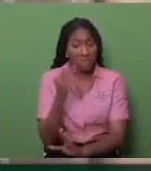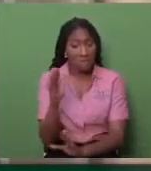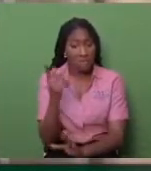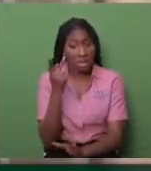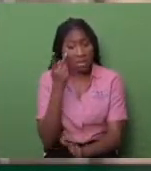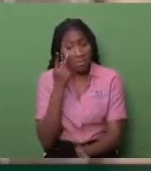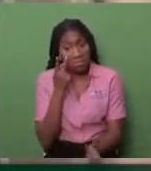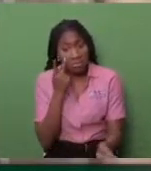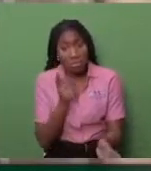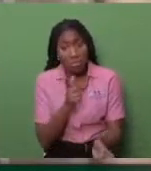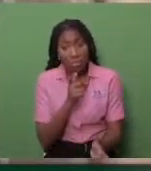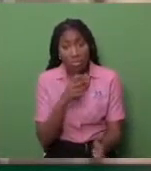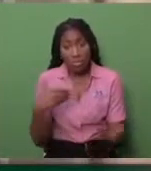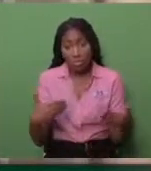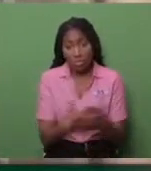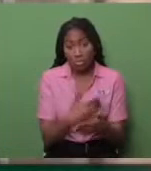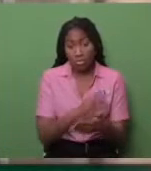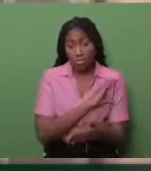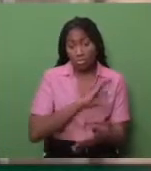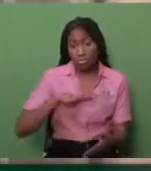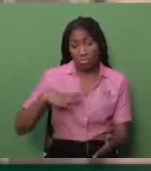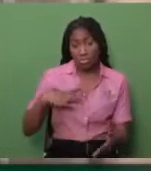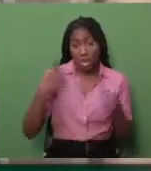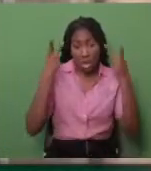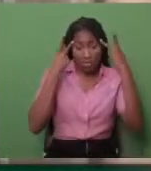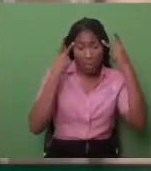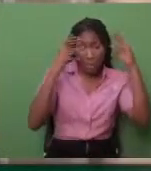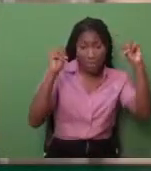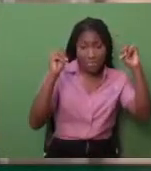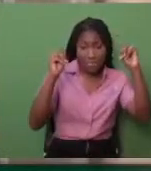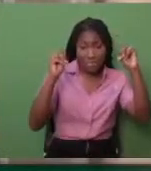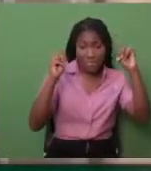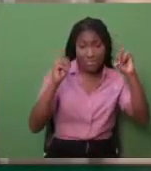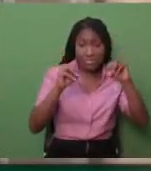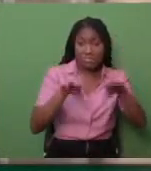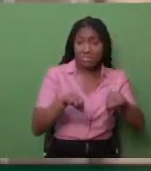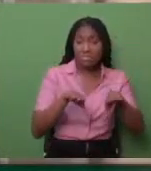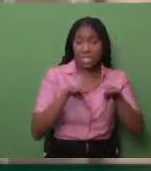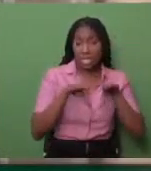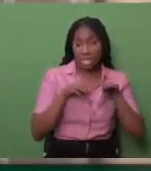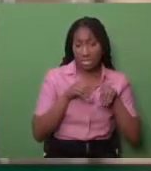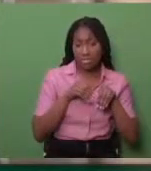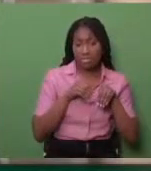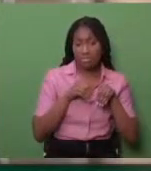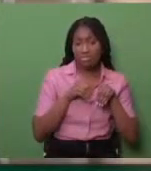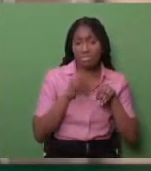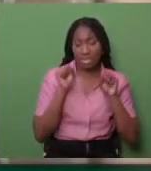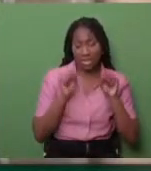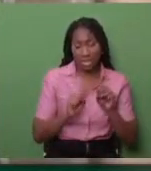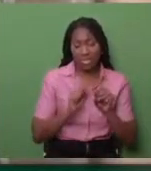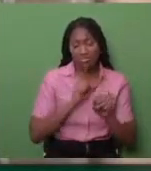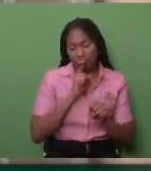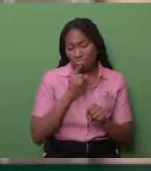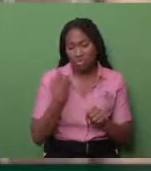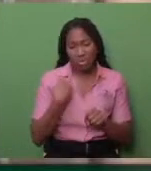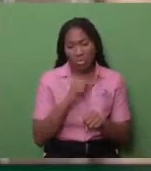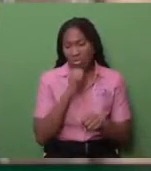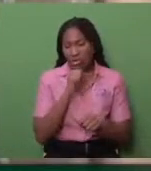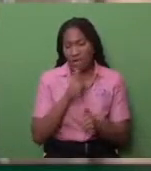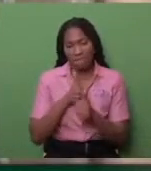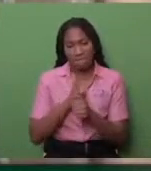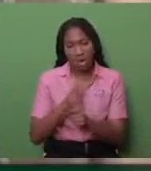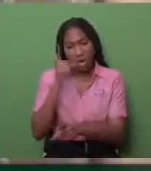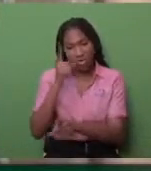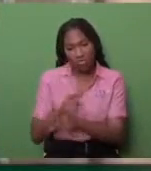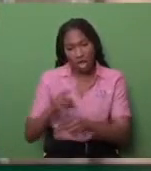The Prime Minister and other members of the Cabinet have accepted that the proper procedure was not followed in the appointment of one